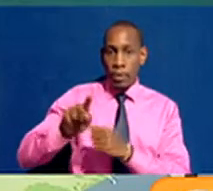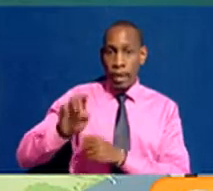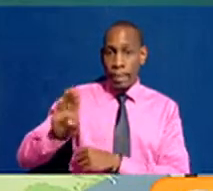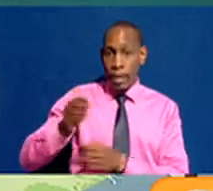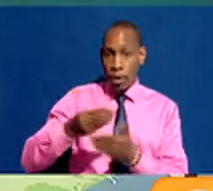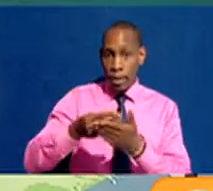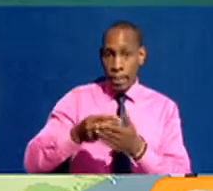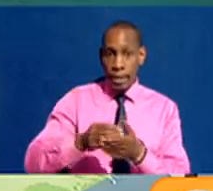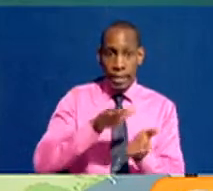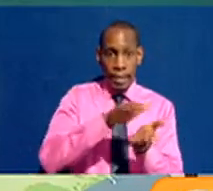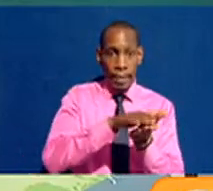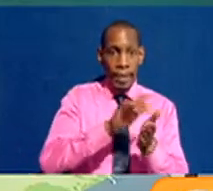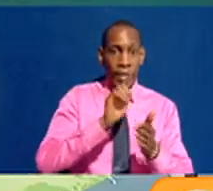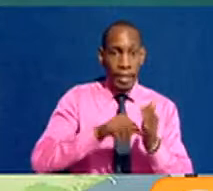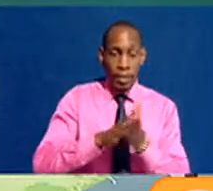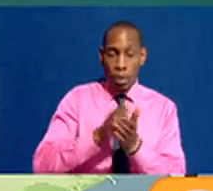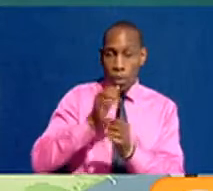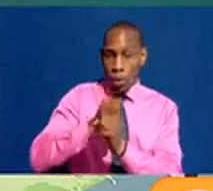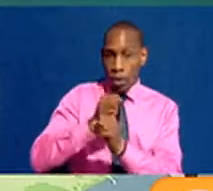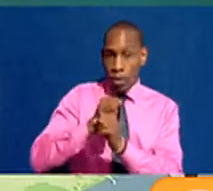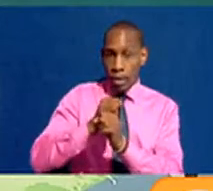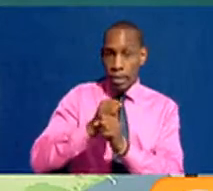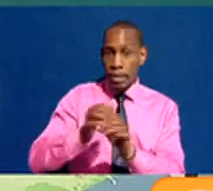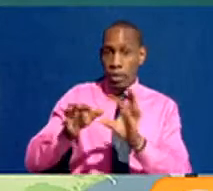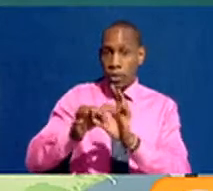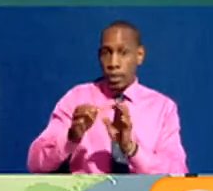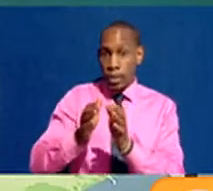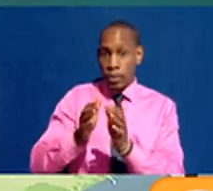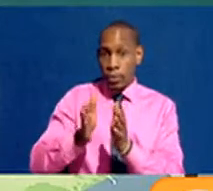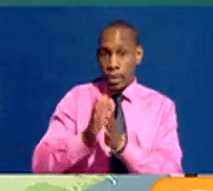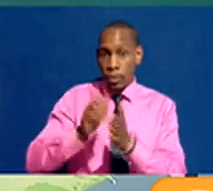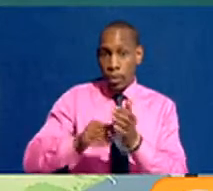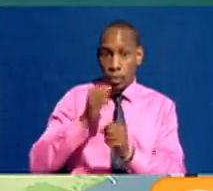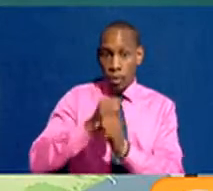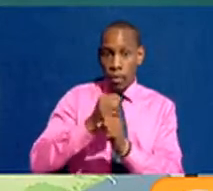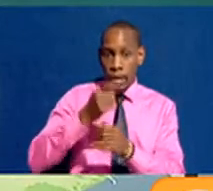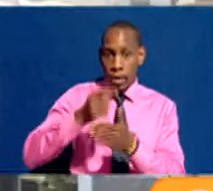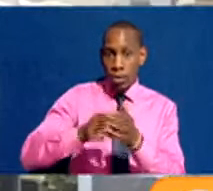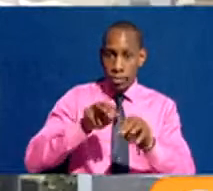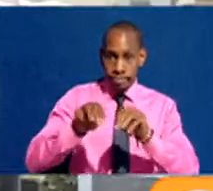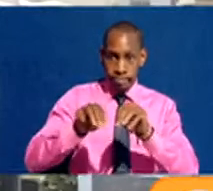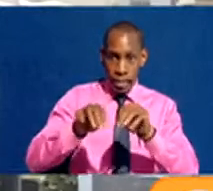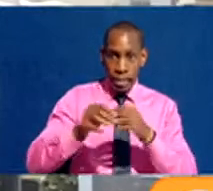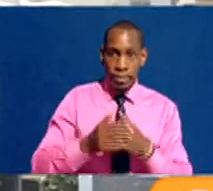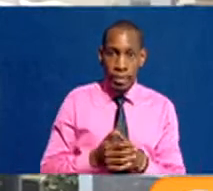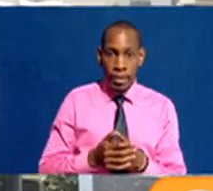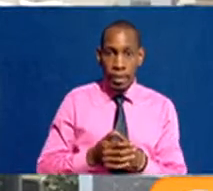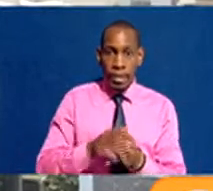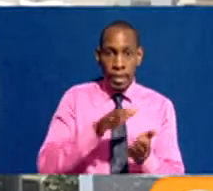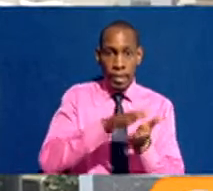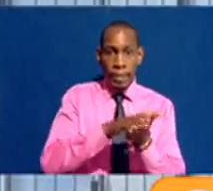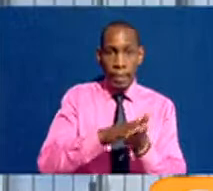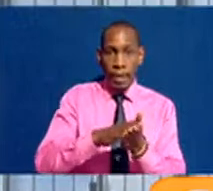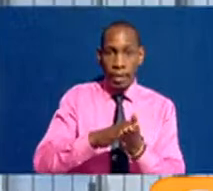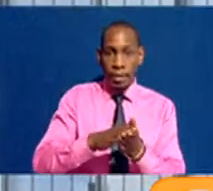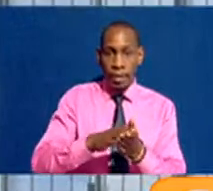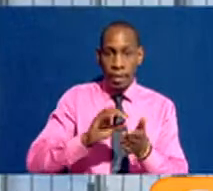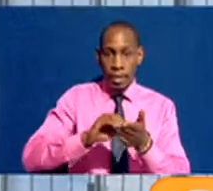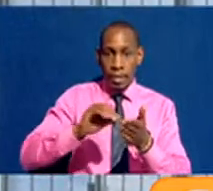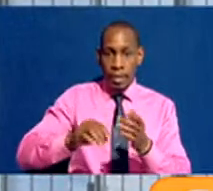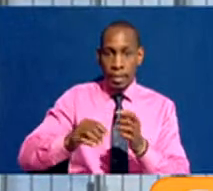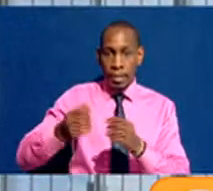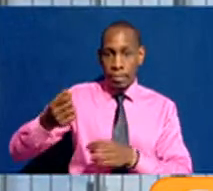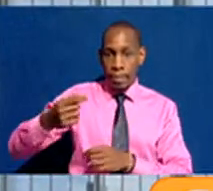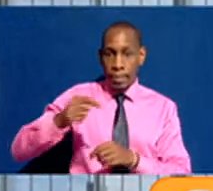shillings. The lender says this performance is attributed to effective cost management. The lender's gross earnings for the period